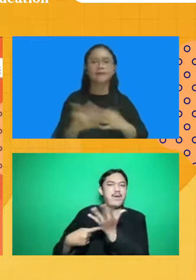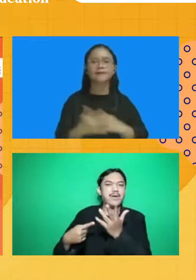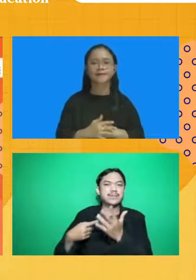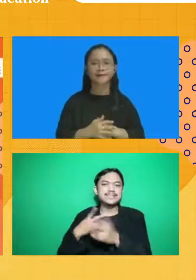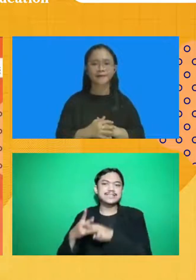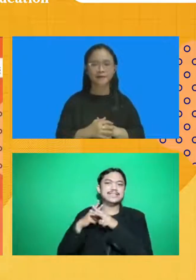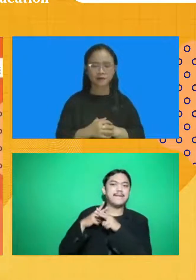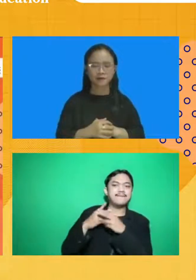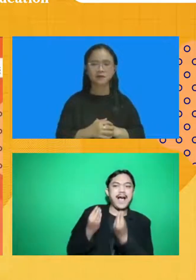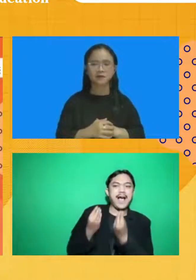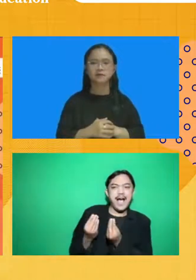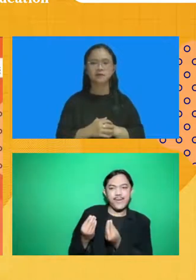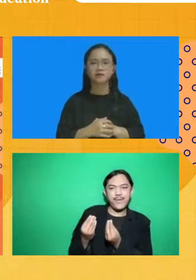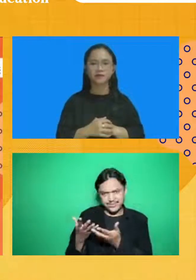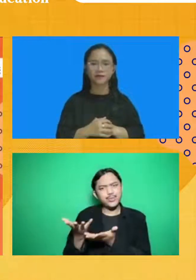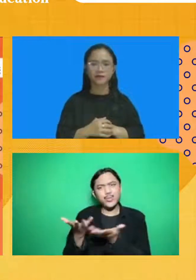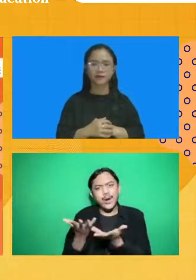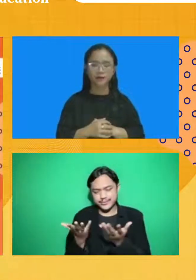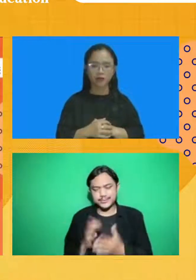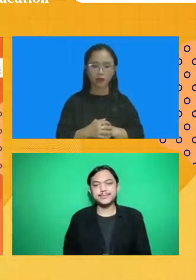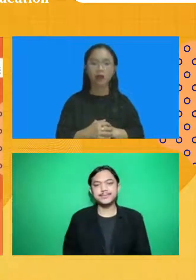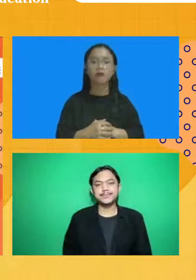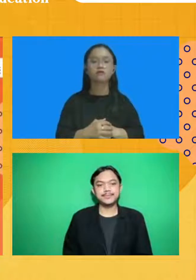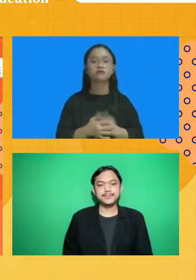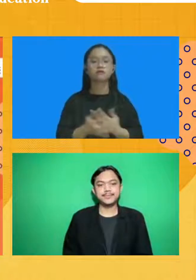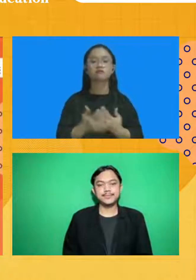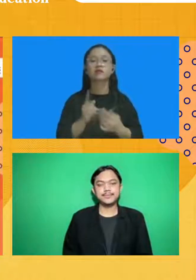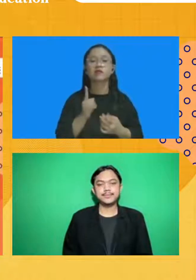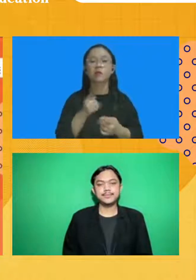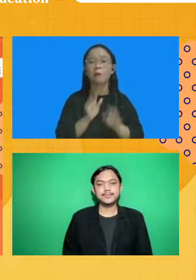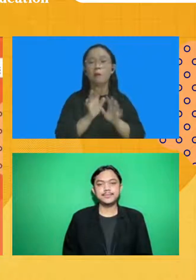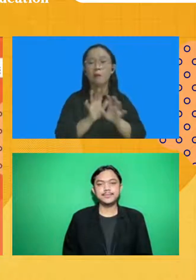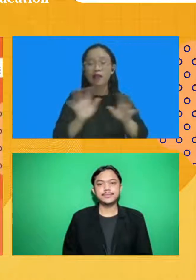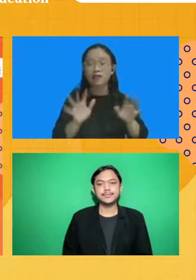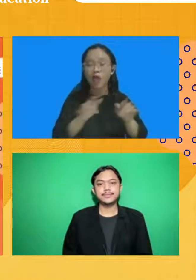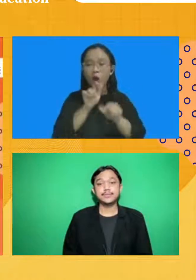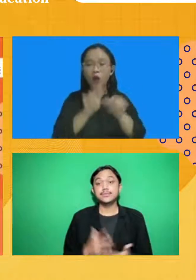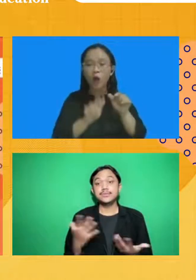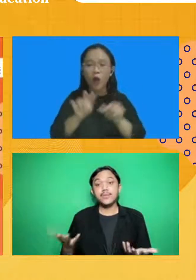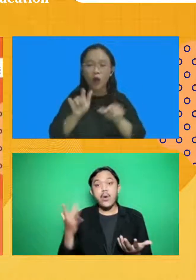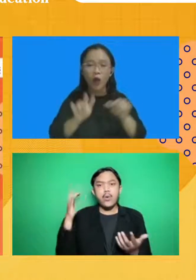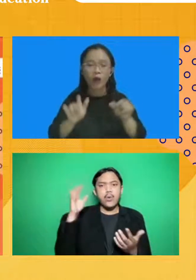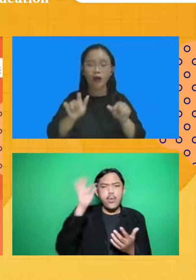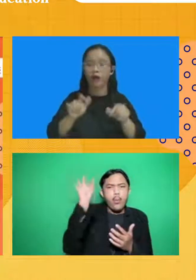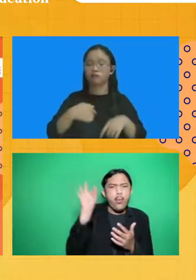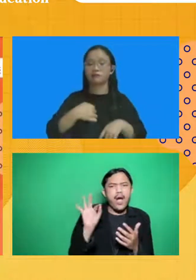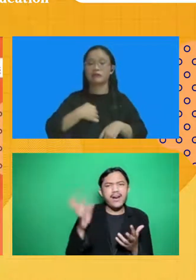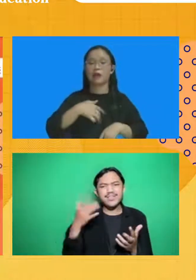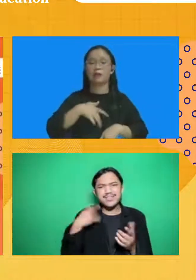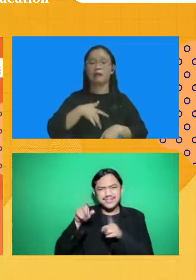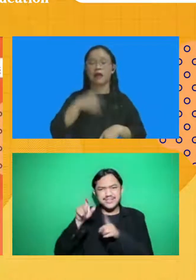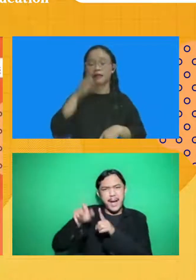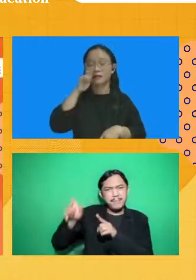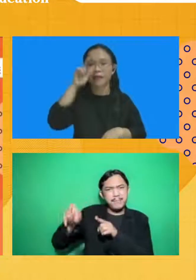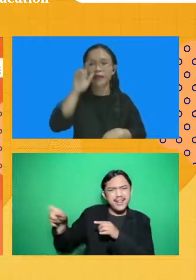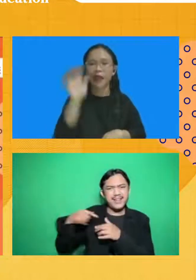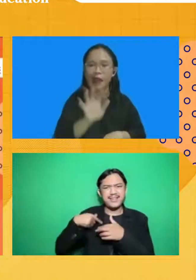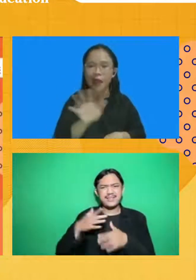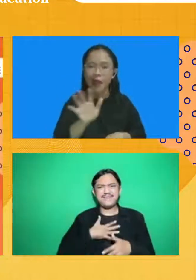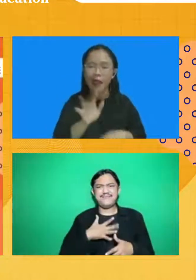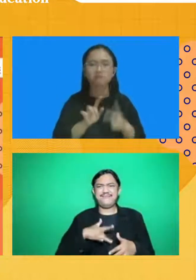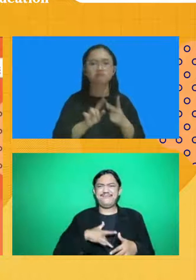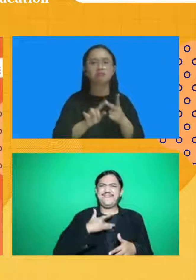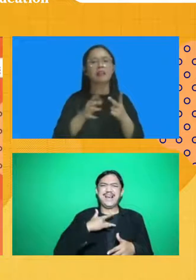us doesn't aware or not consensual enough, or sometimes